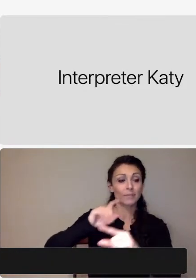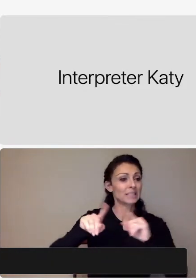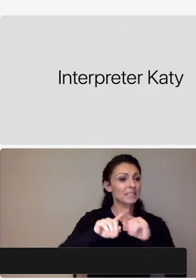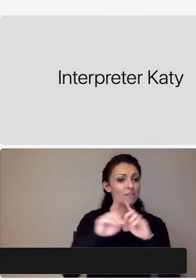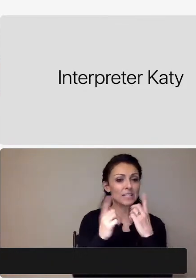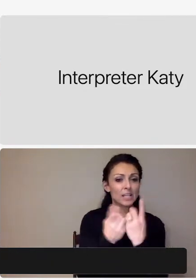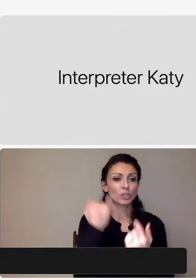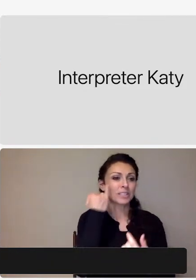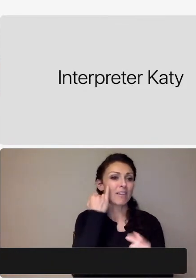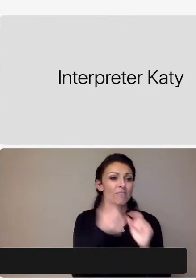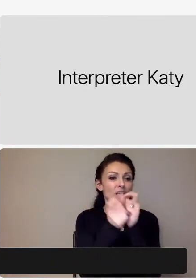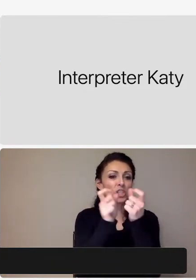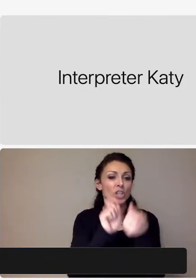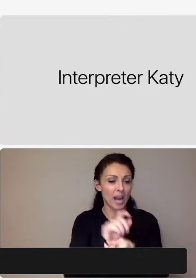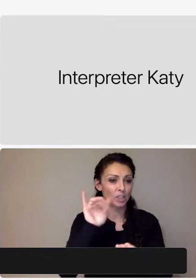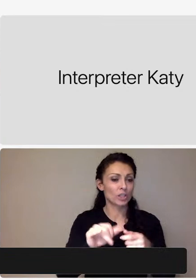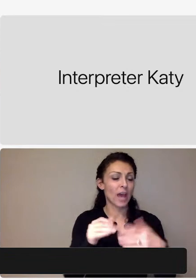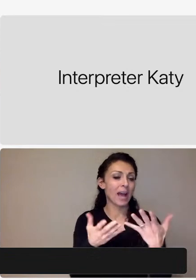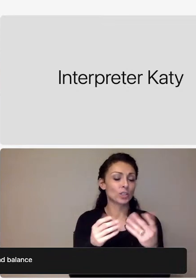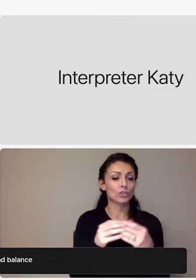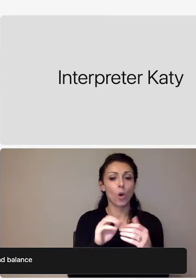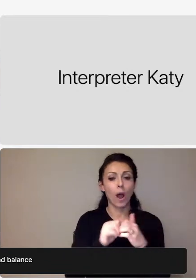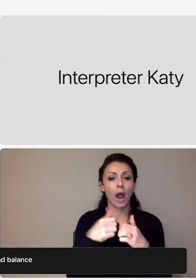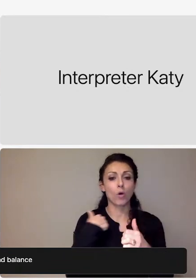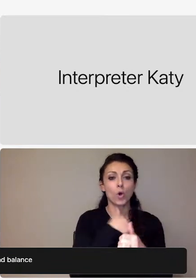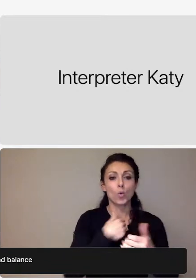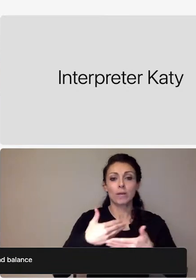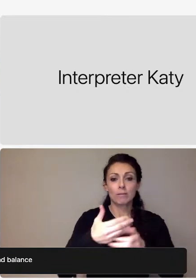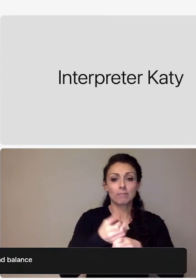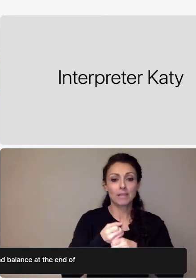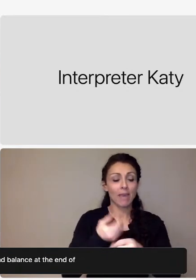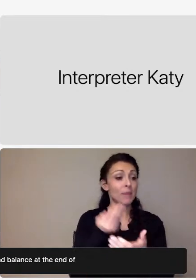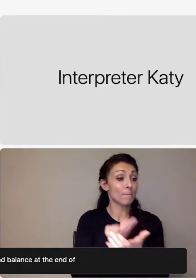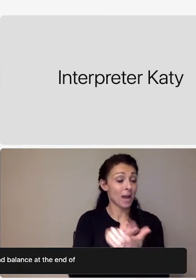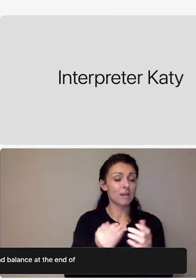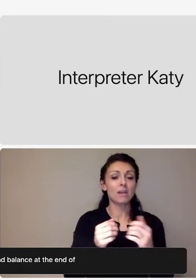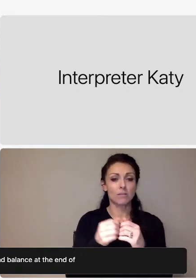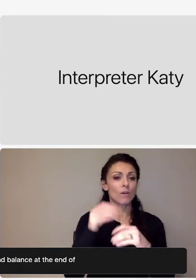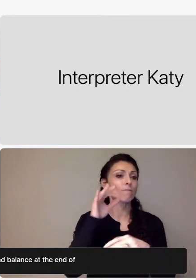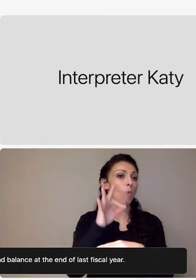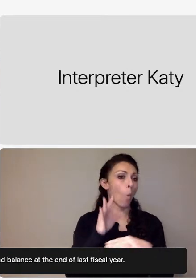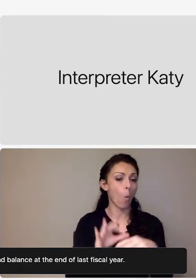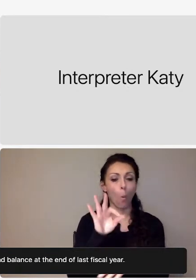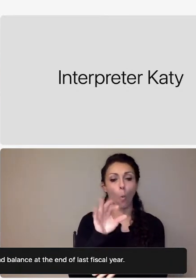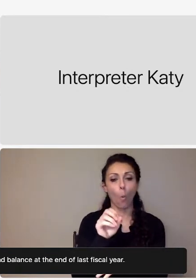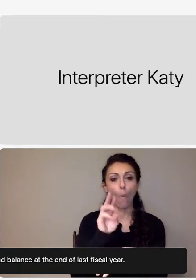our fund balance um at the end of last fiscal year